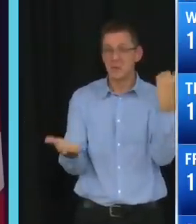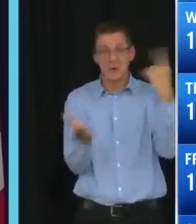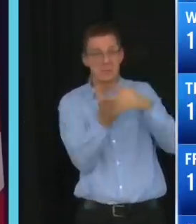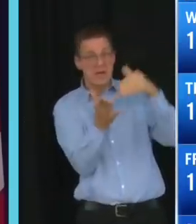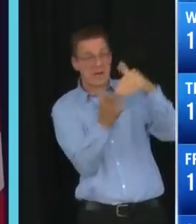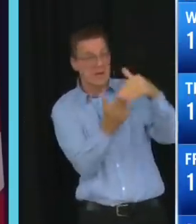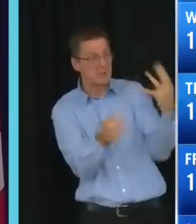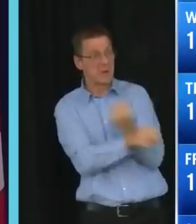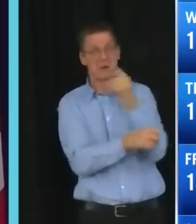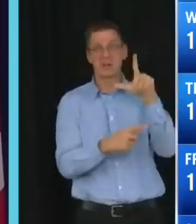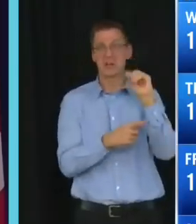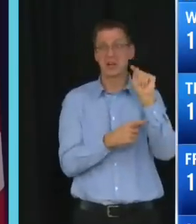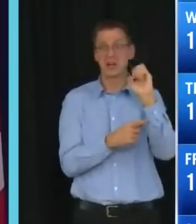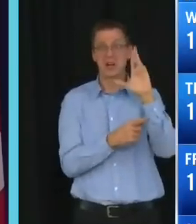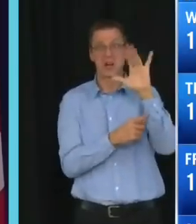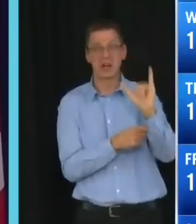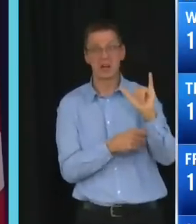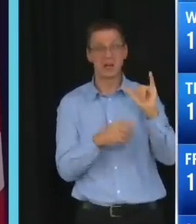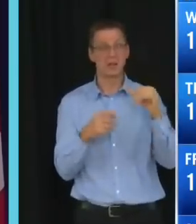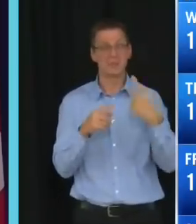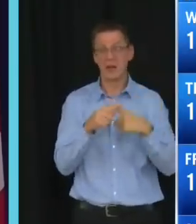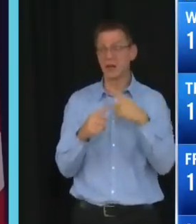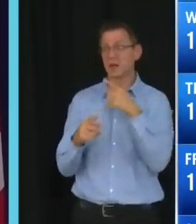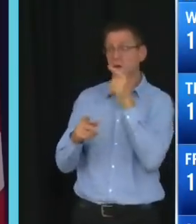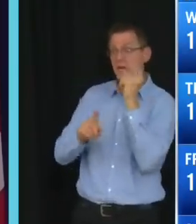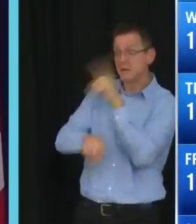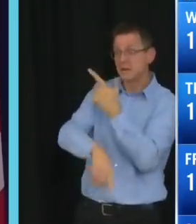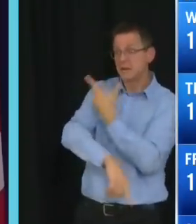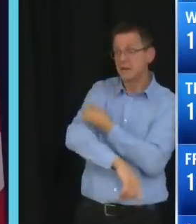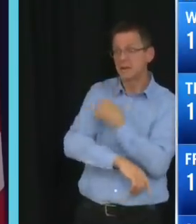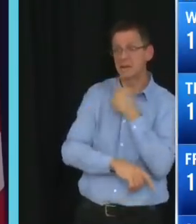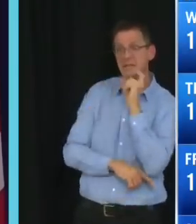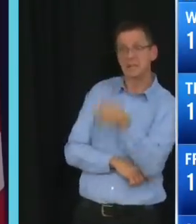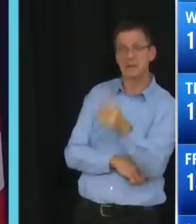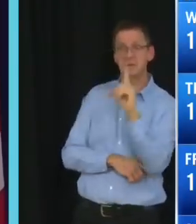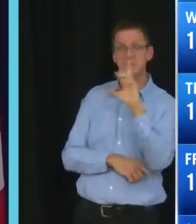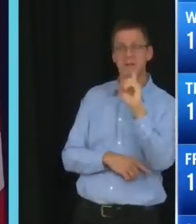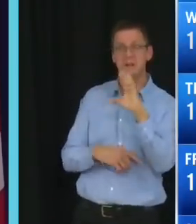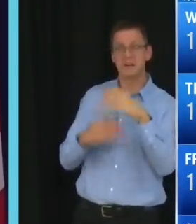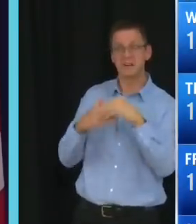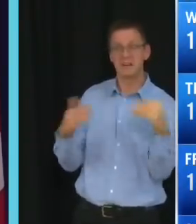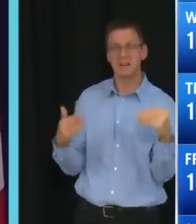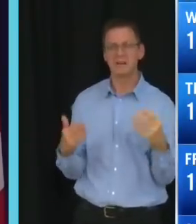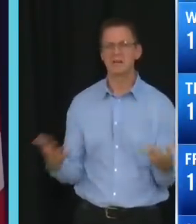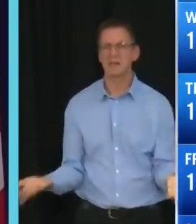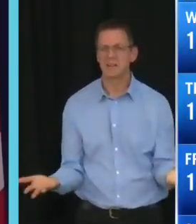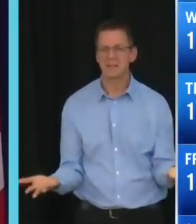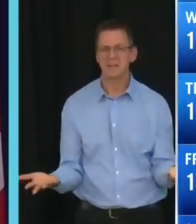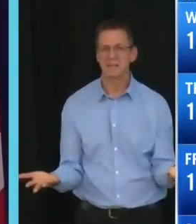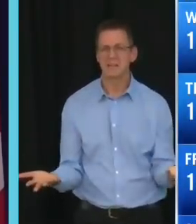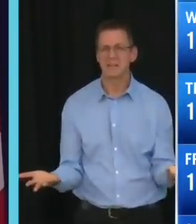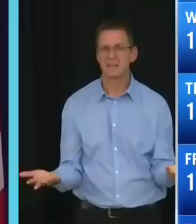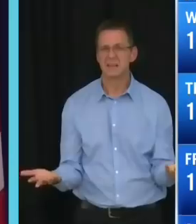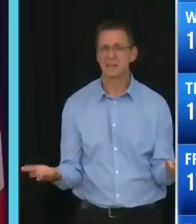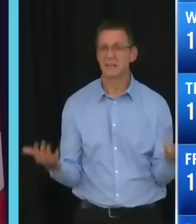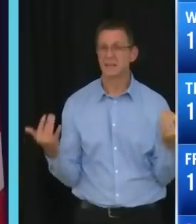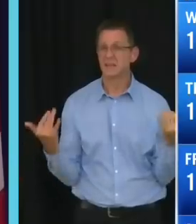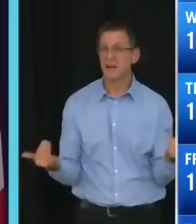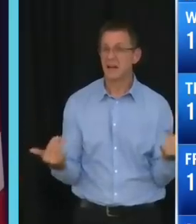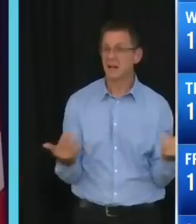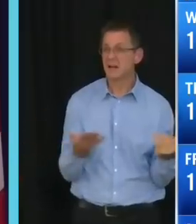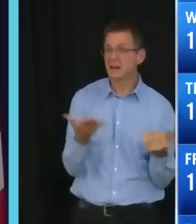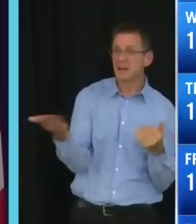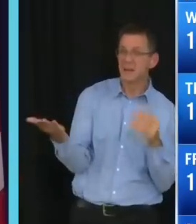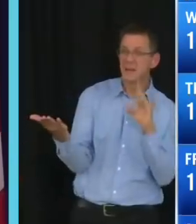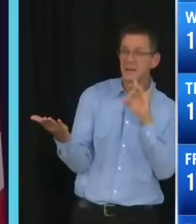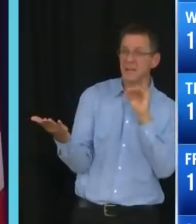vaccinated. I want to thank the nearly 80% of adult Albertans who have stepped up to protect themselves, their loved ones, and